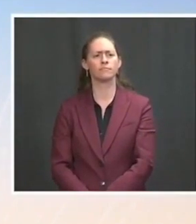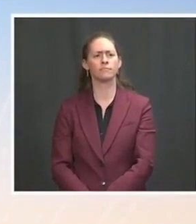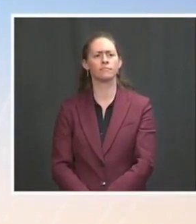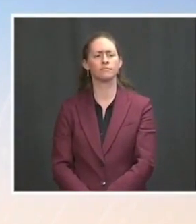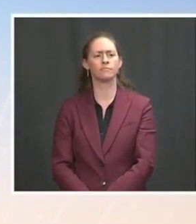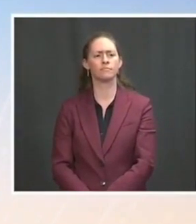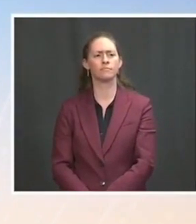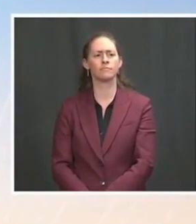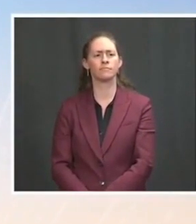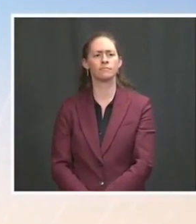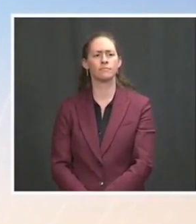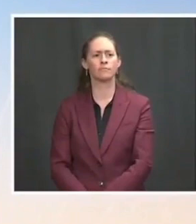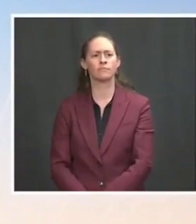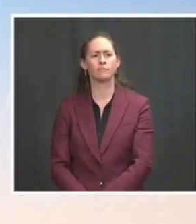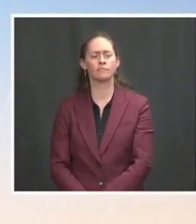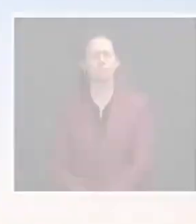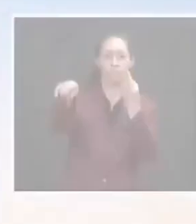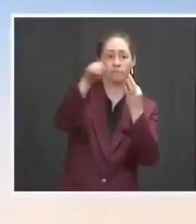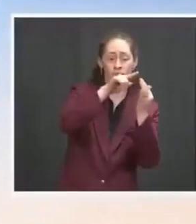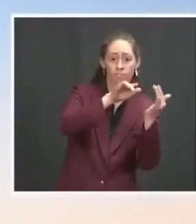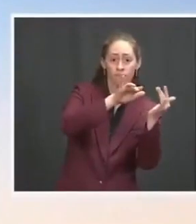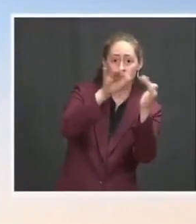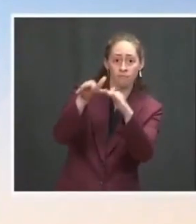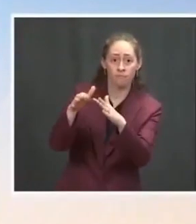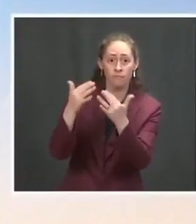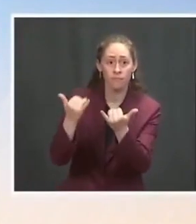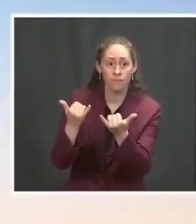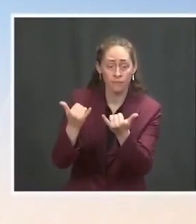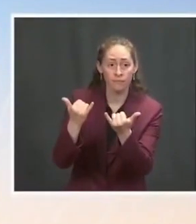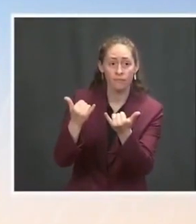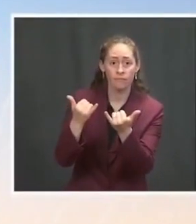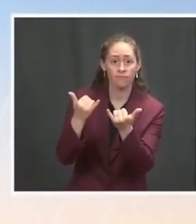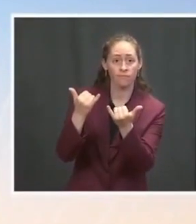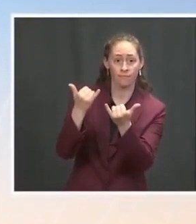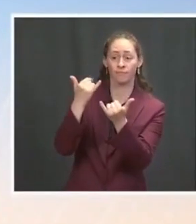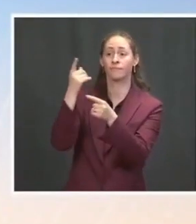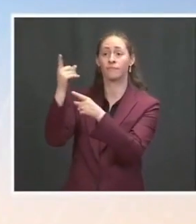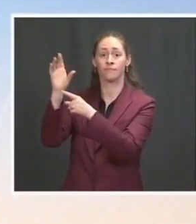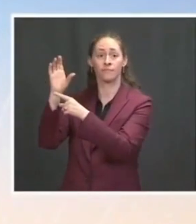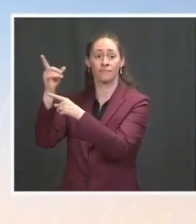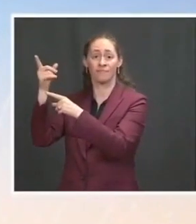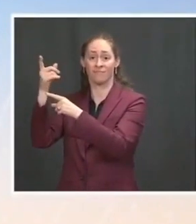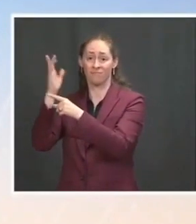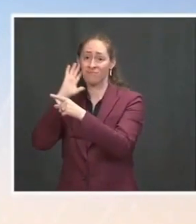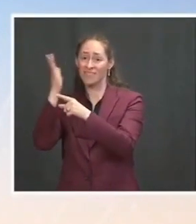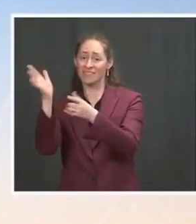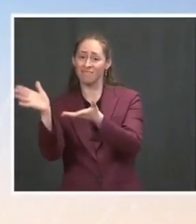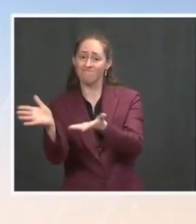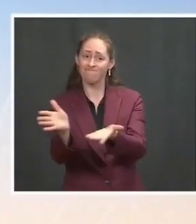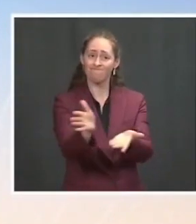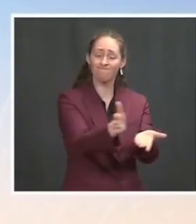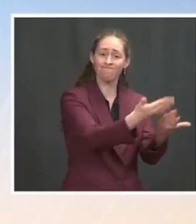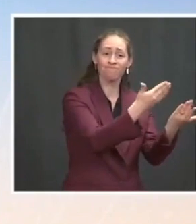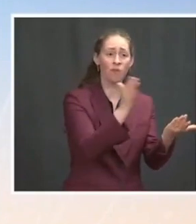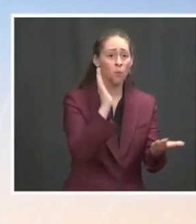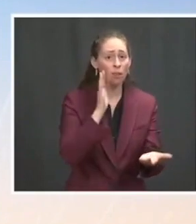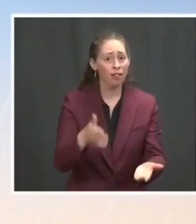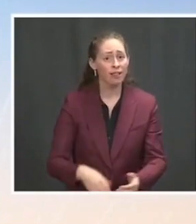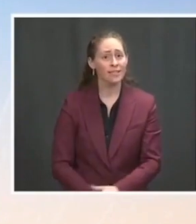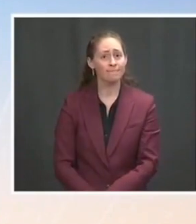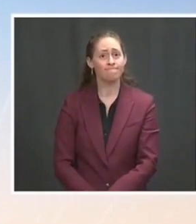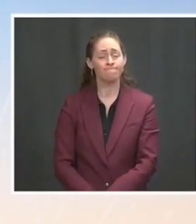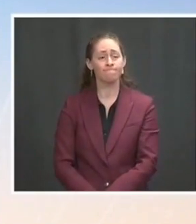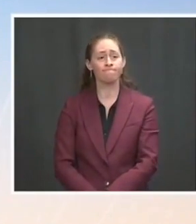rests with the Center for Disease Control. We decided as an administration, in furtherance of the president's